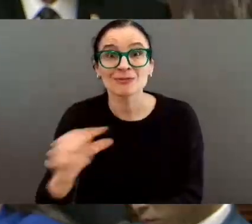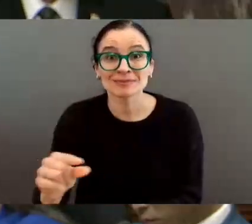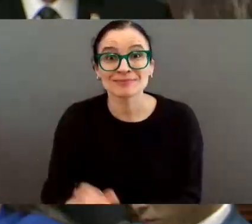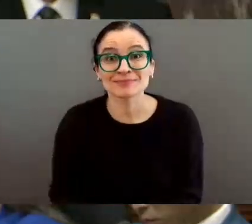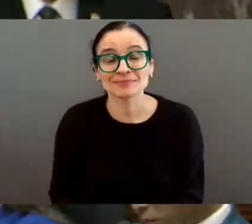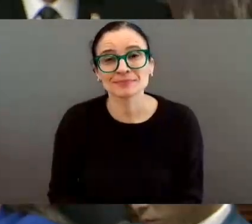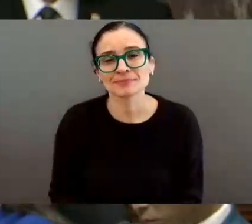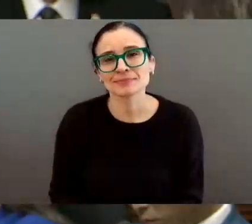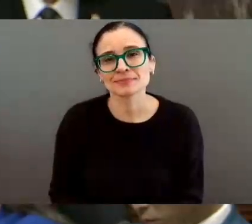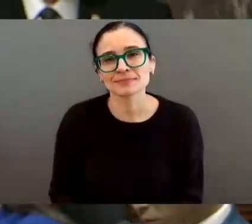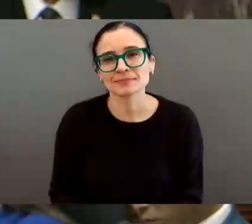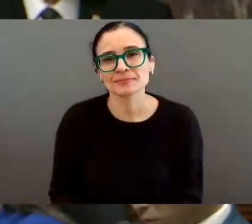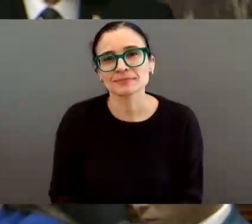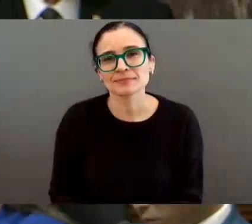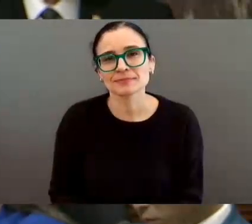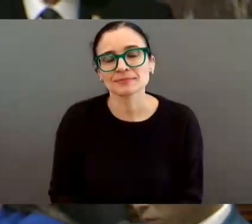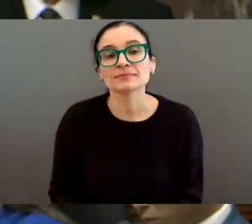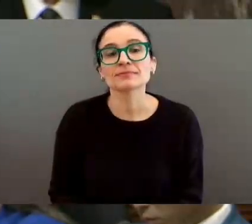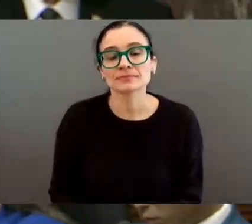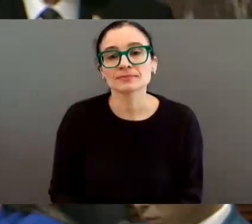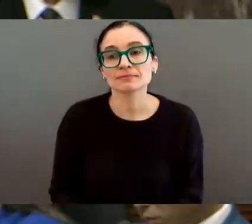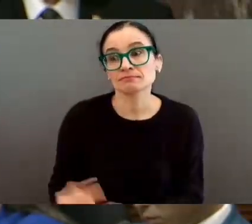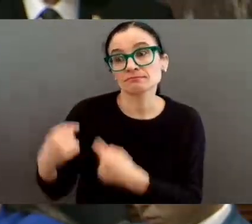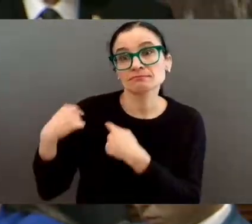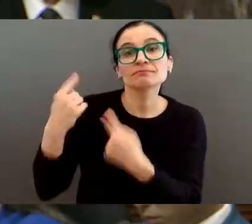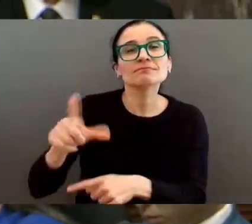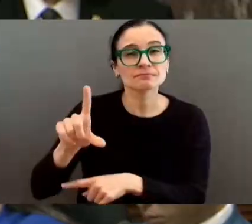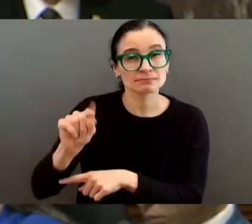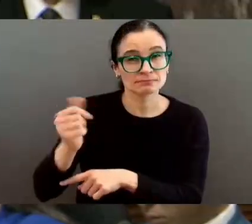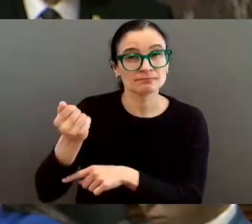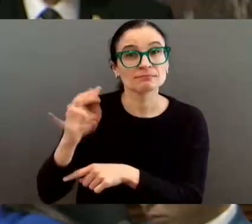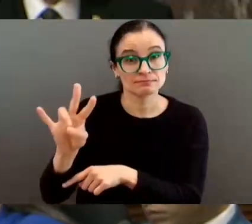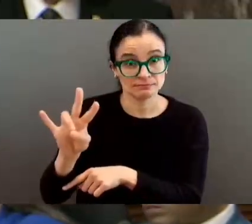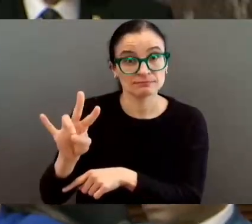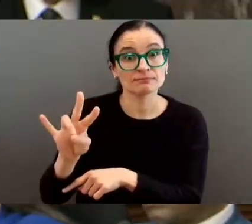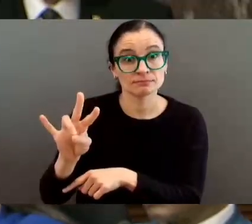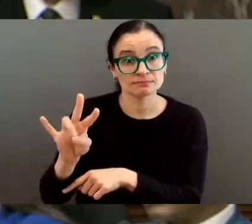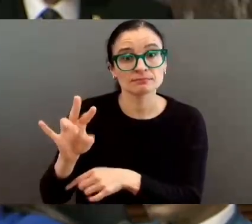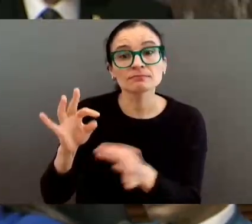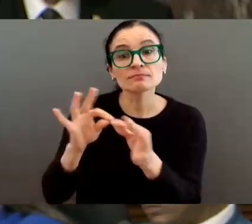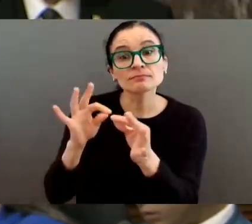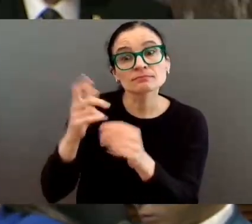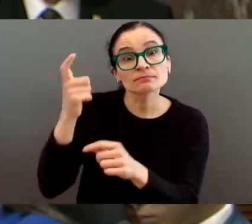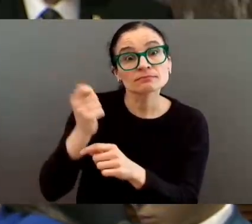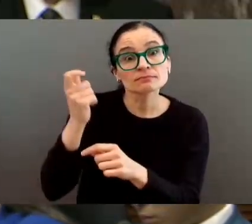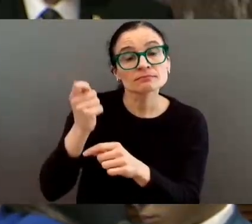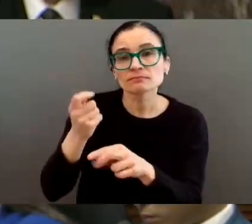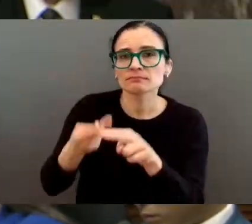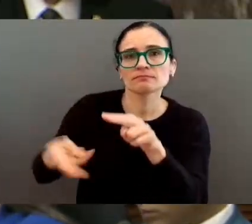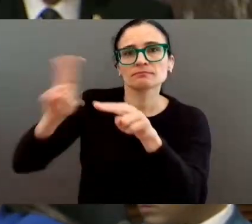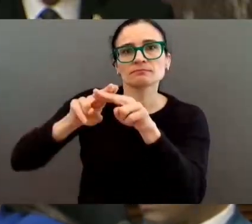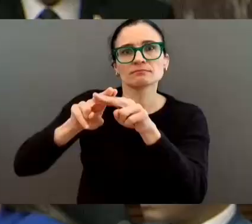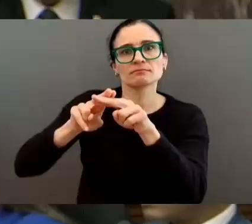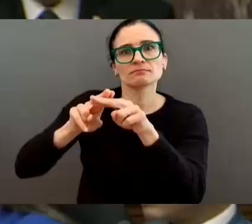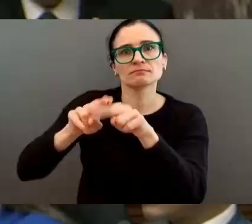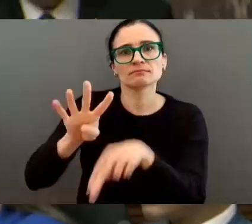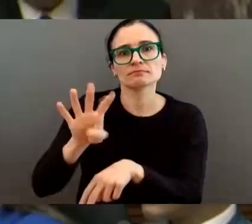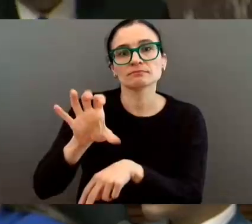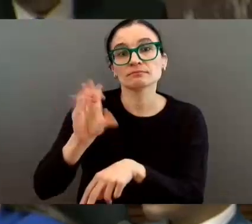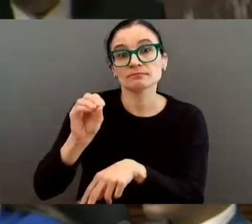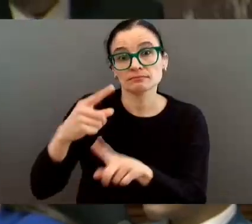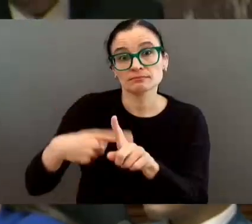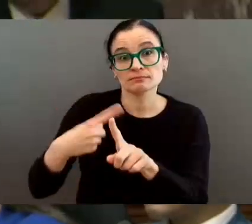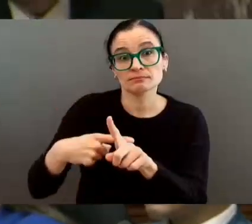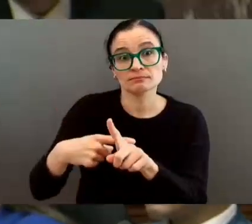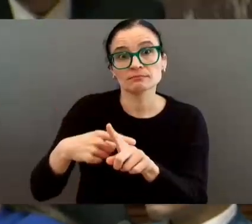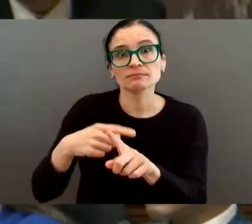Since 2017, the rate for a single person is up $450 a month. That is a 74% increase. And we've doubled the